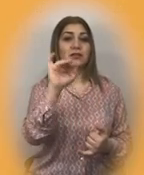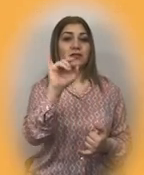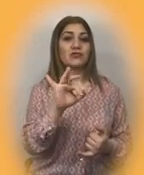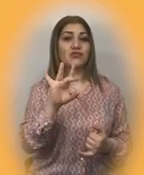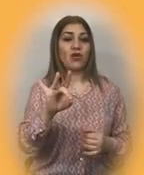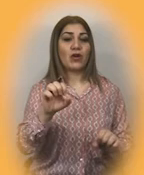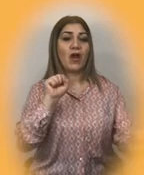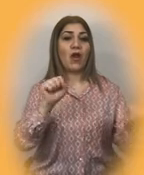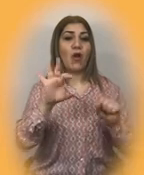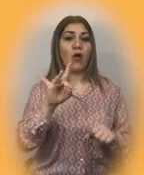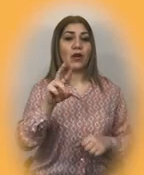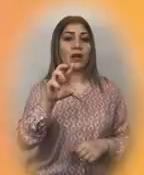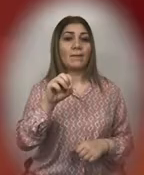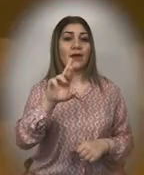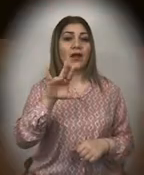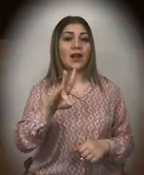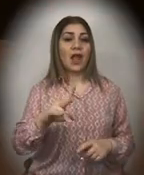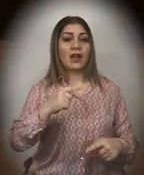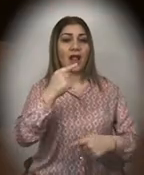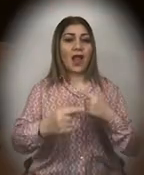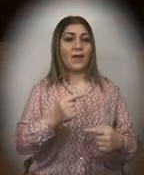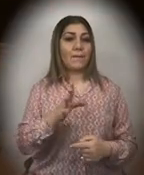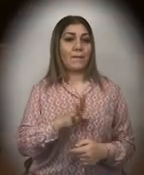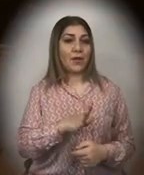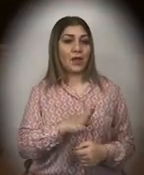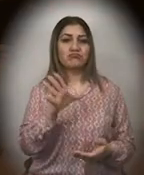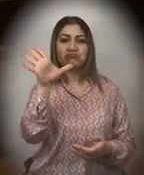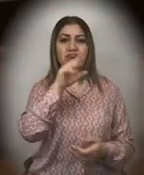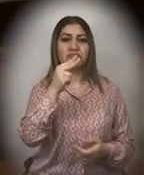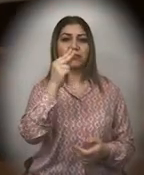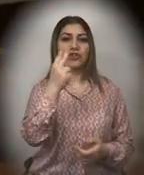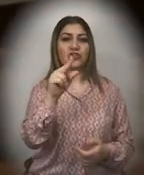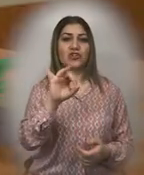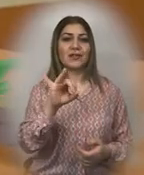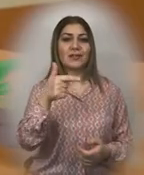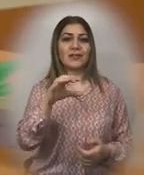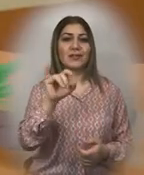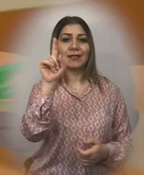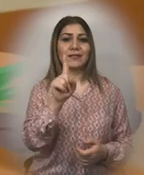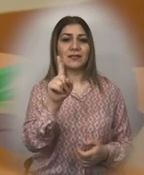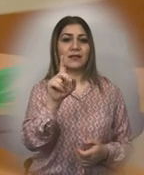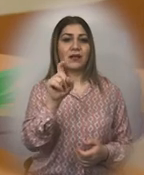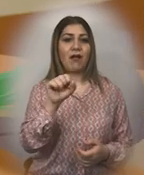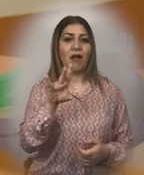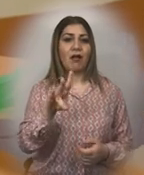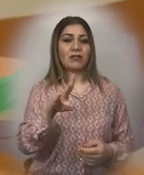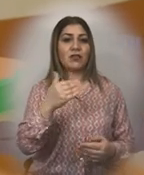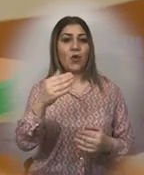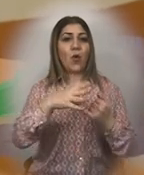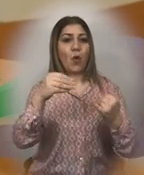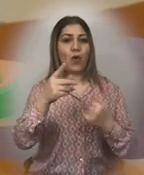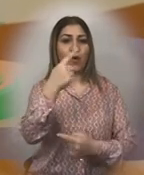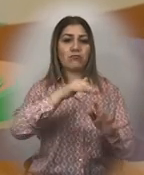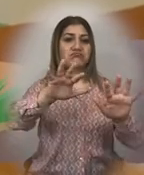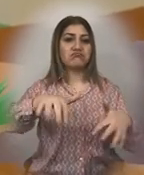ruled by the obelian dynasty they managed to get their lands back from the descendants of genghis khan part of this silk road passed through those lands